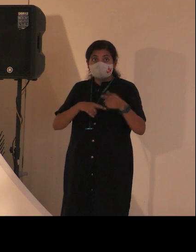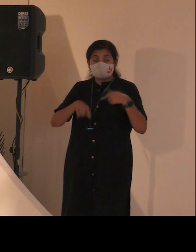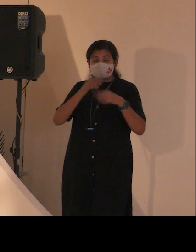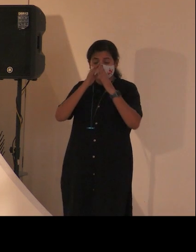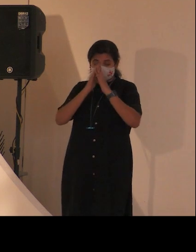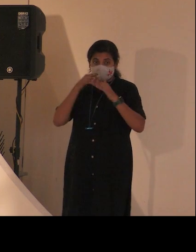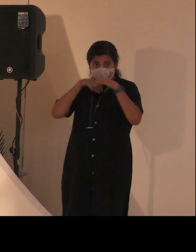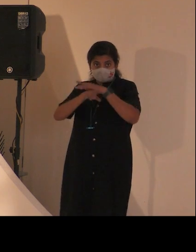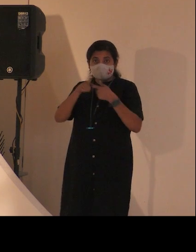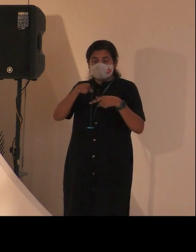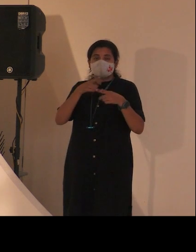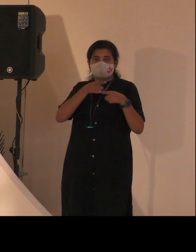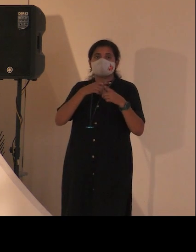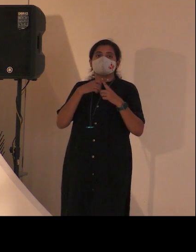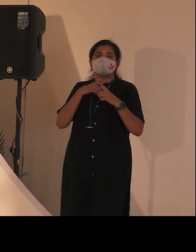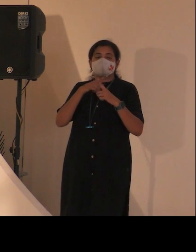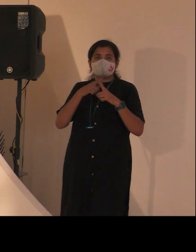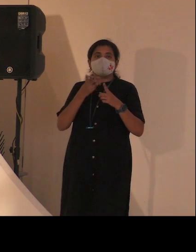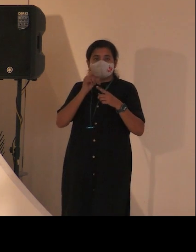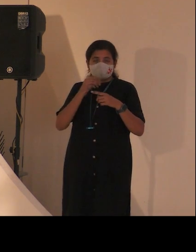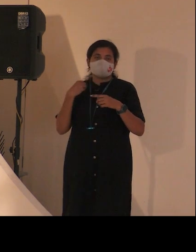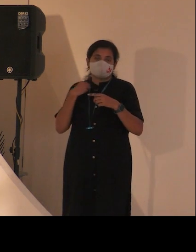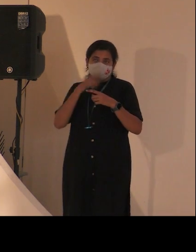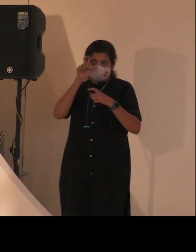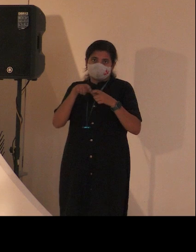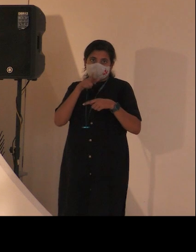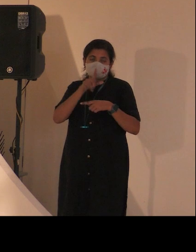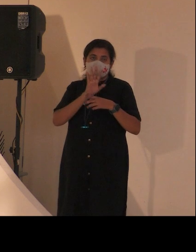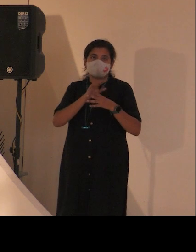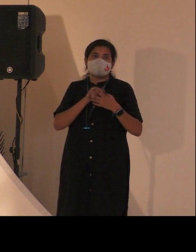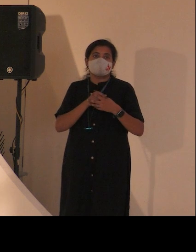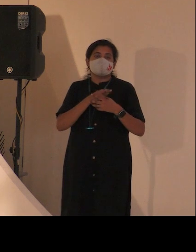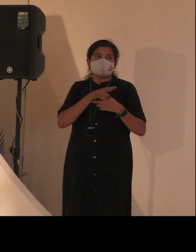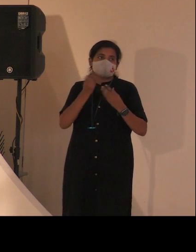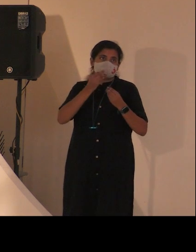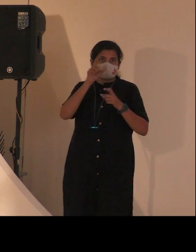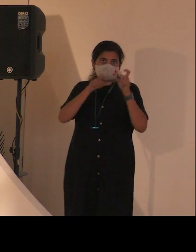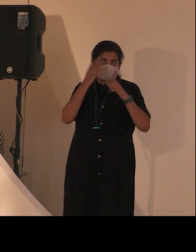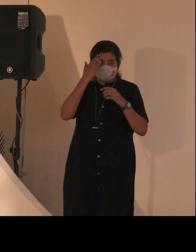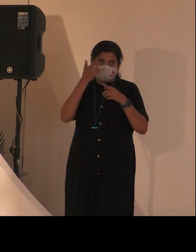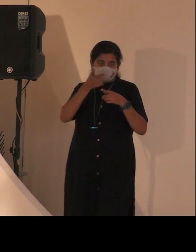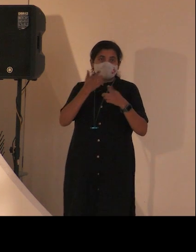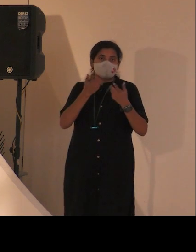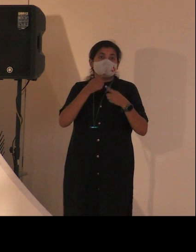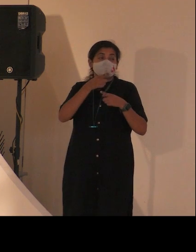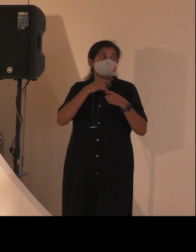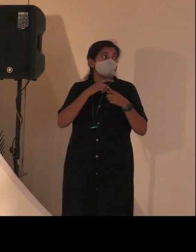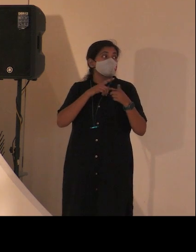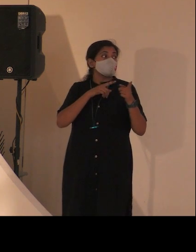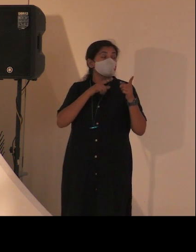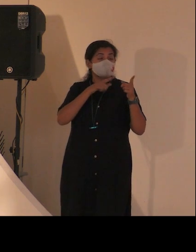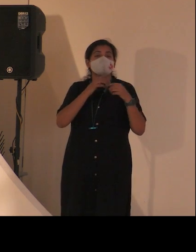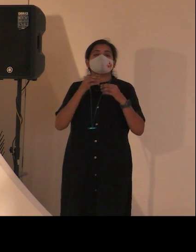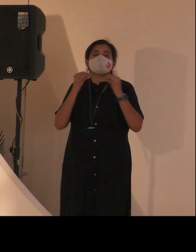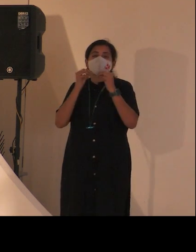such. Then, of course, Dr. Mridula Ramanna, I think most of you might have heard about her. She has written a lot on infectious diseases in Bombay